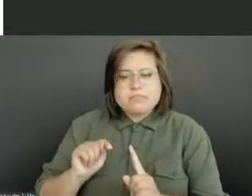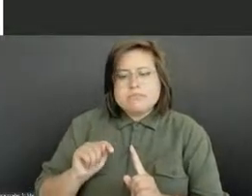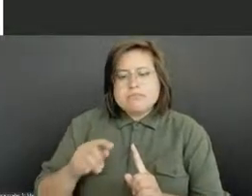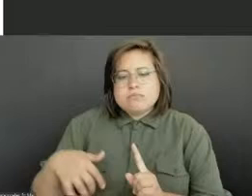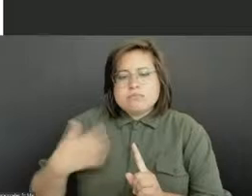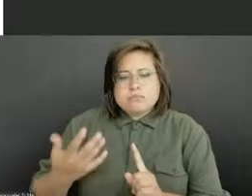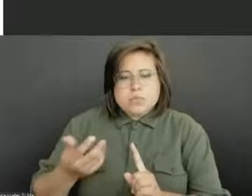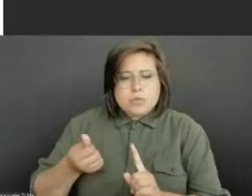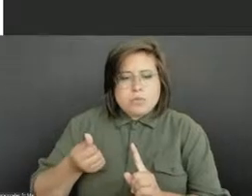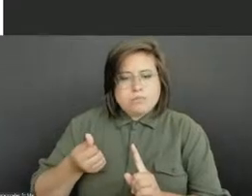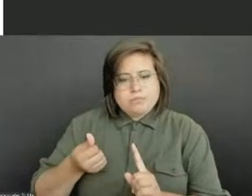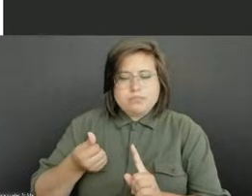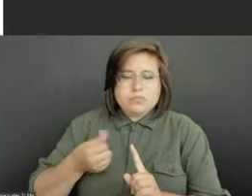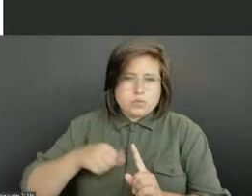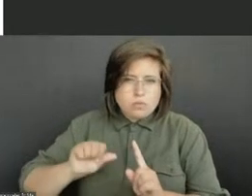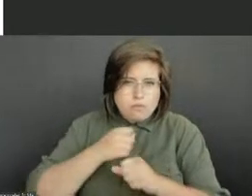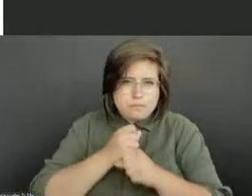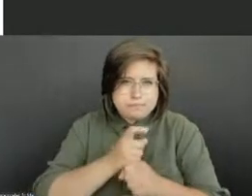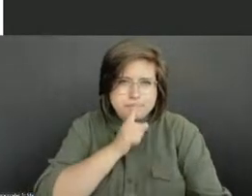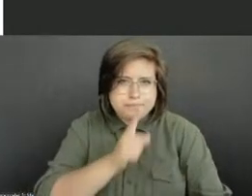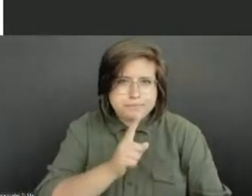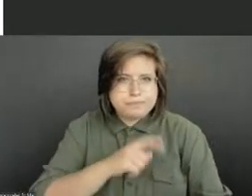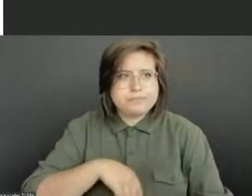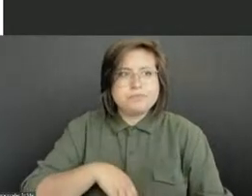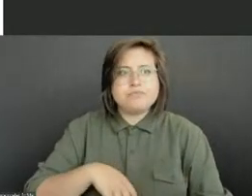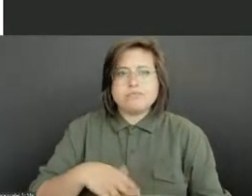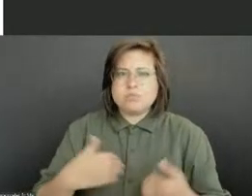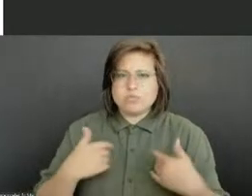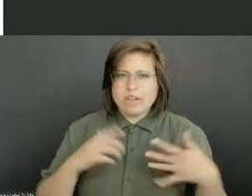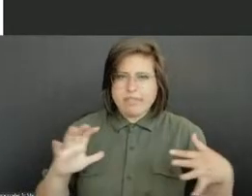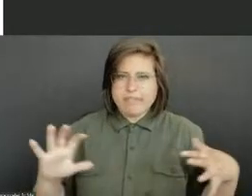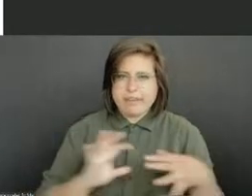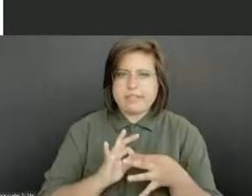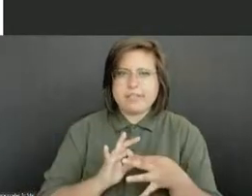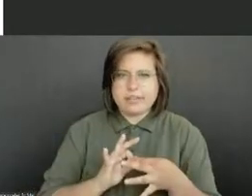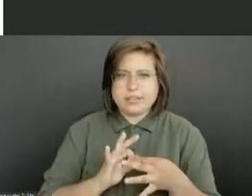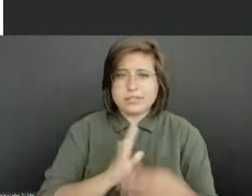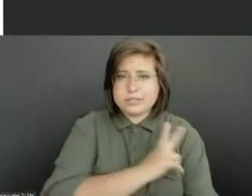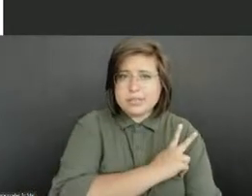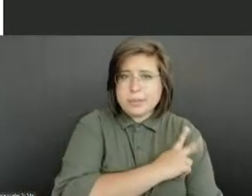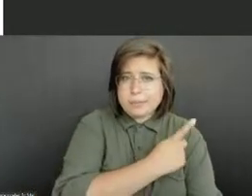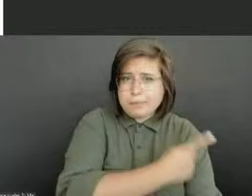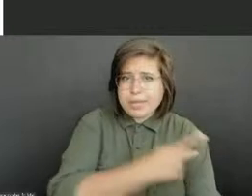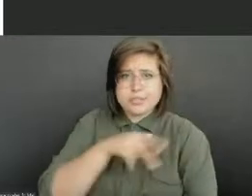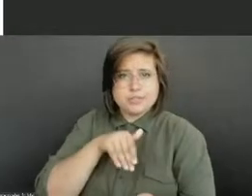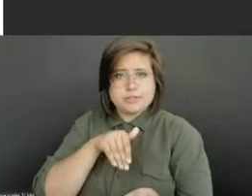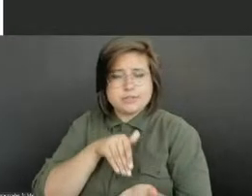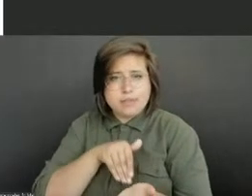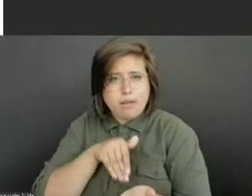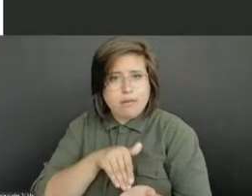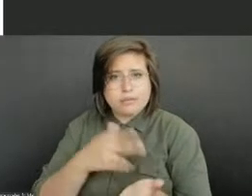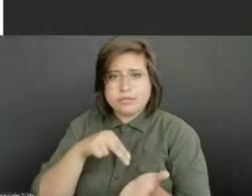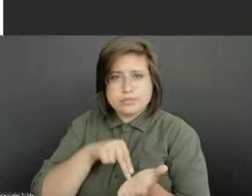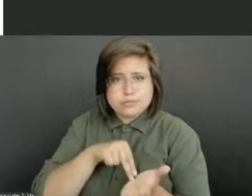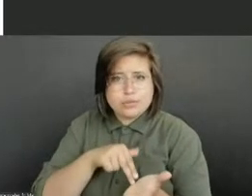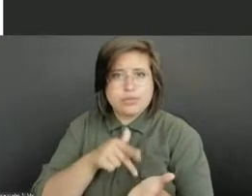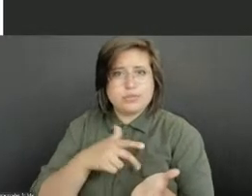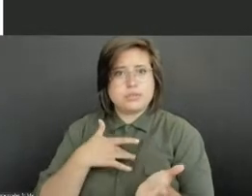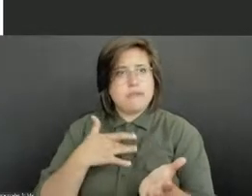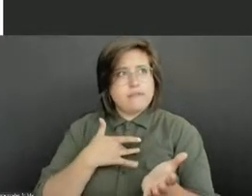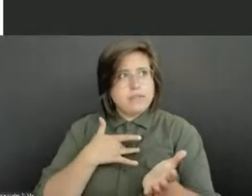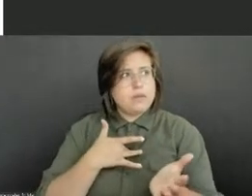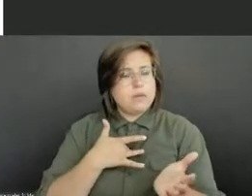trying to make sure that there is connection between patients and their caregiver providers to